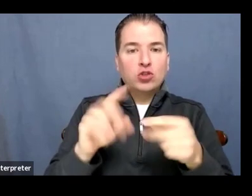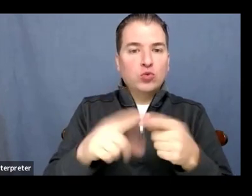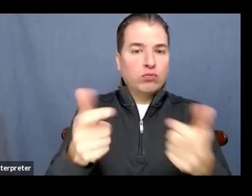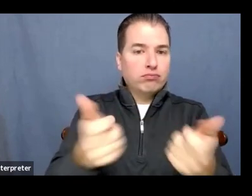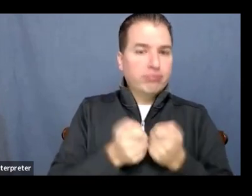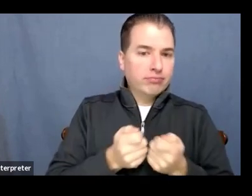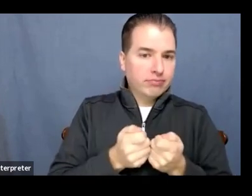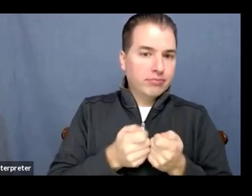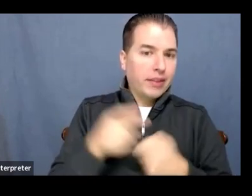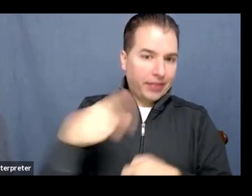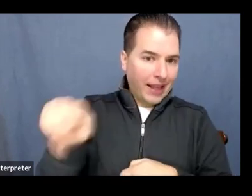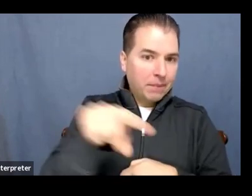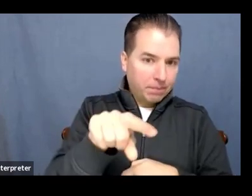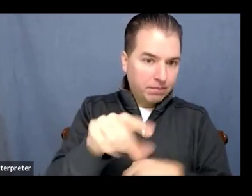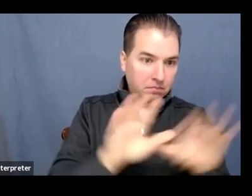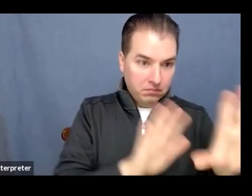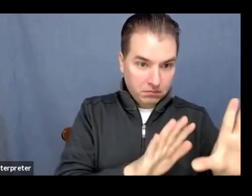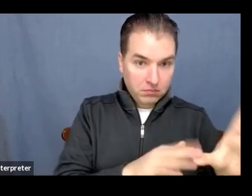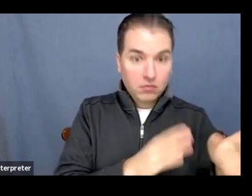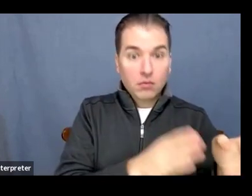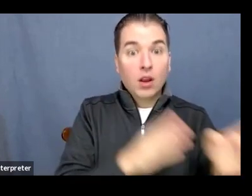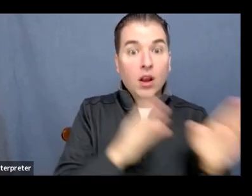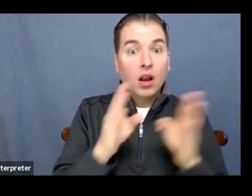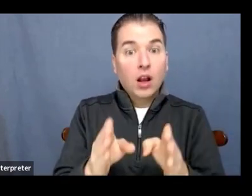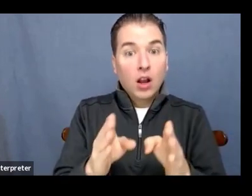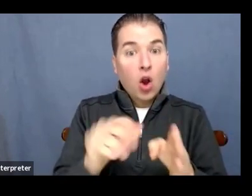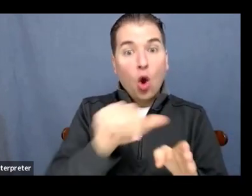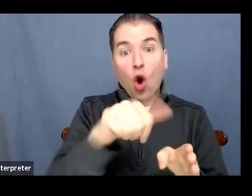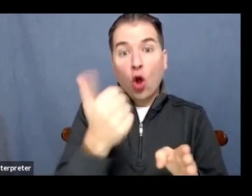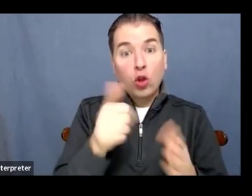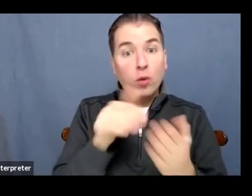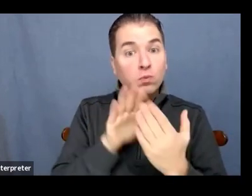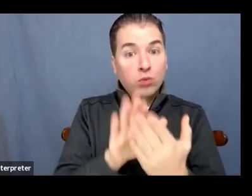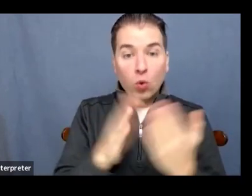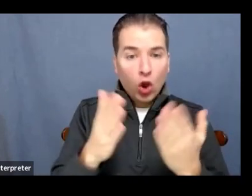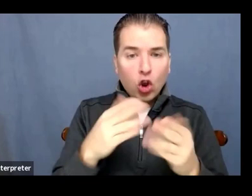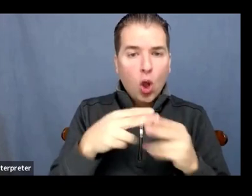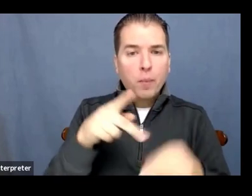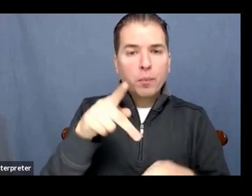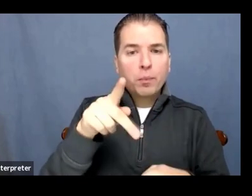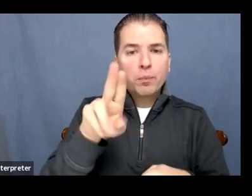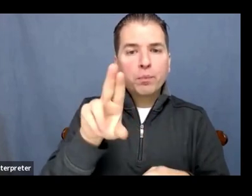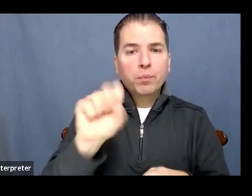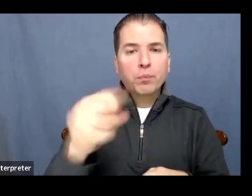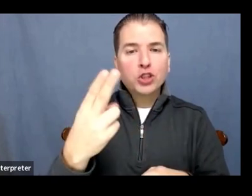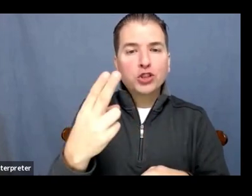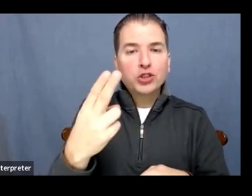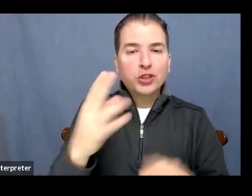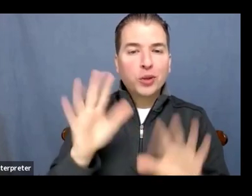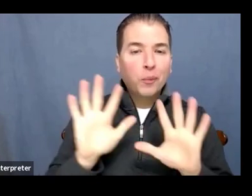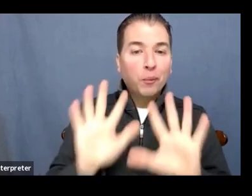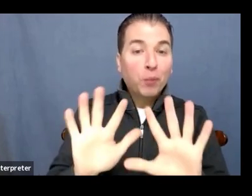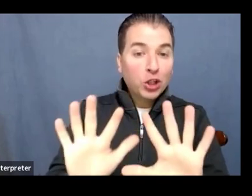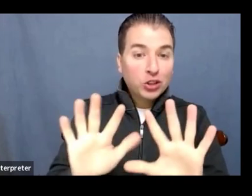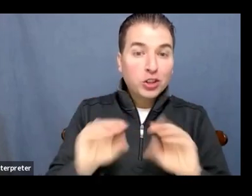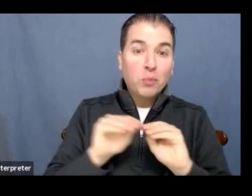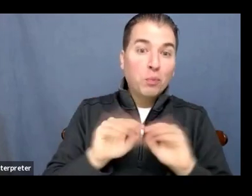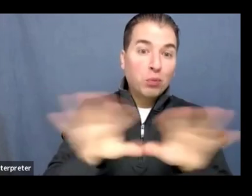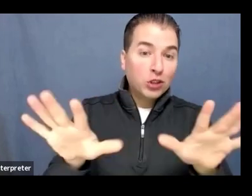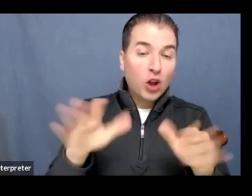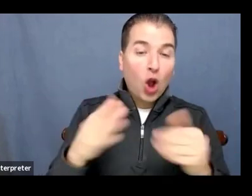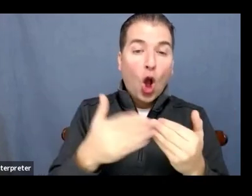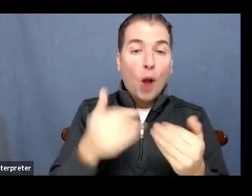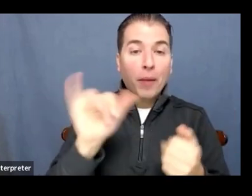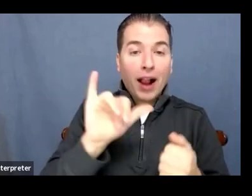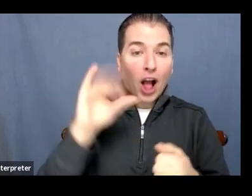other methodology is what we call push marketing or outbound marketing. And this is what's referred to as the madman